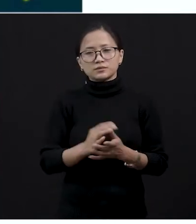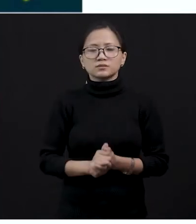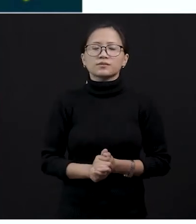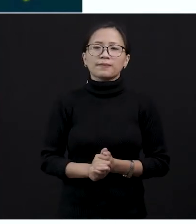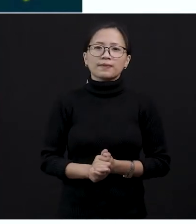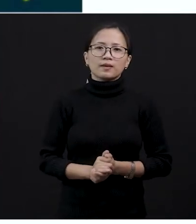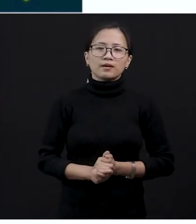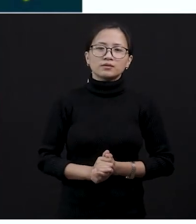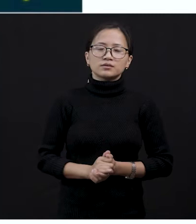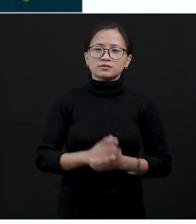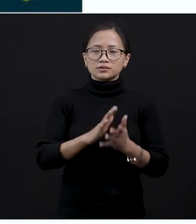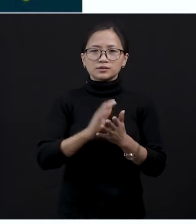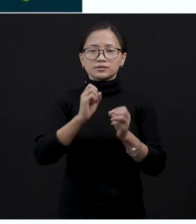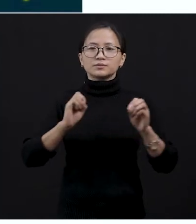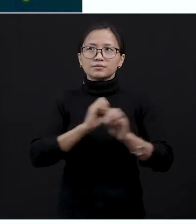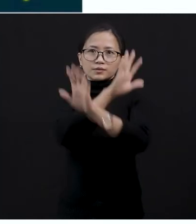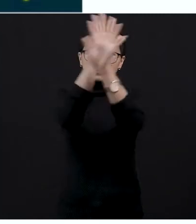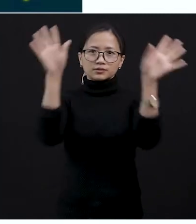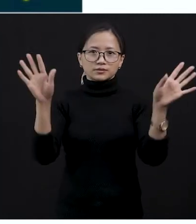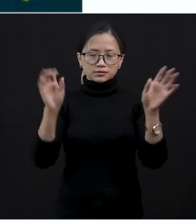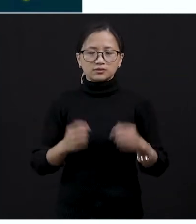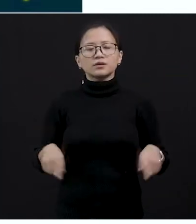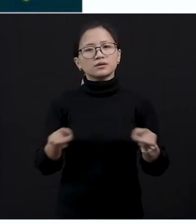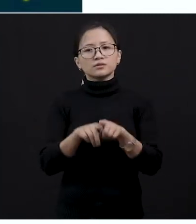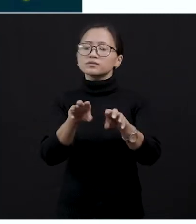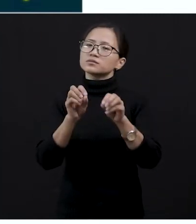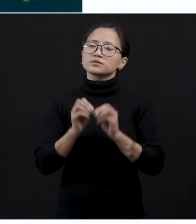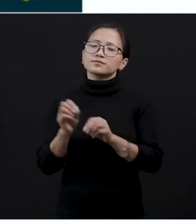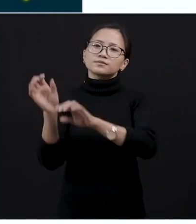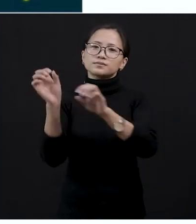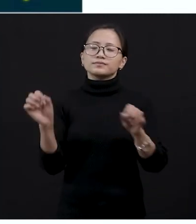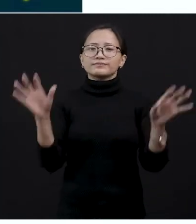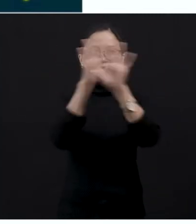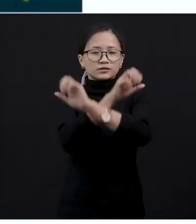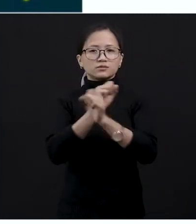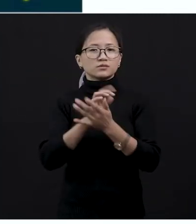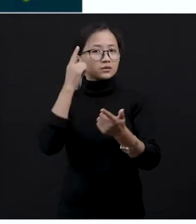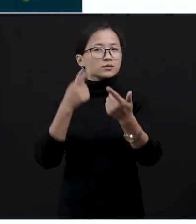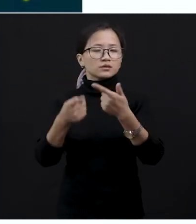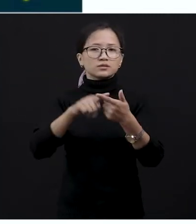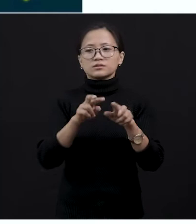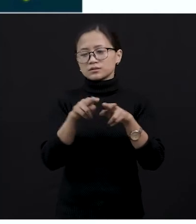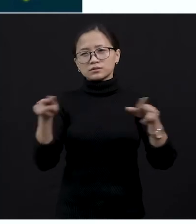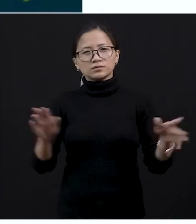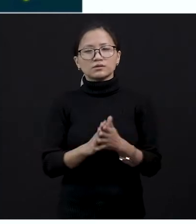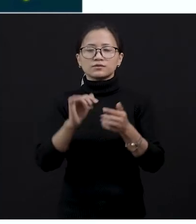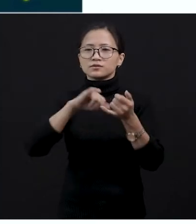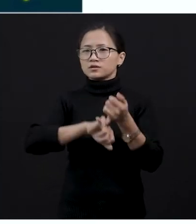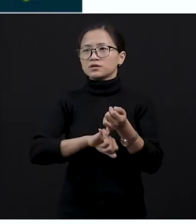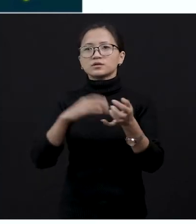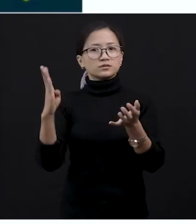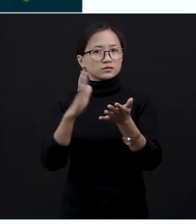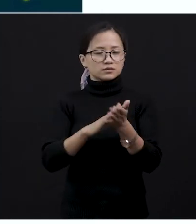we receive brightness, we receive darkness, and also we experience the different seasons